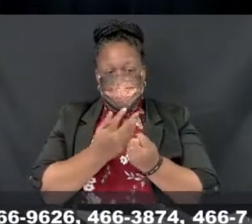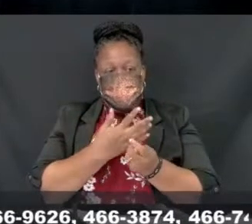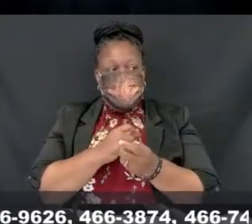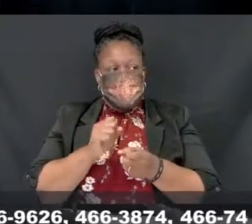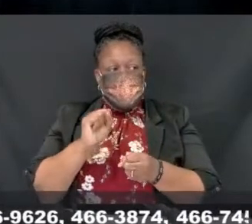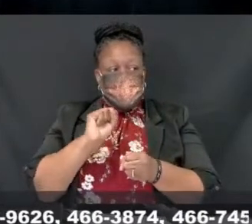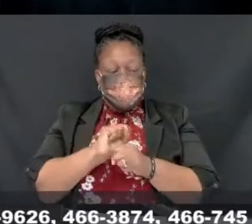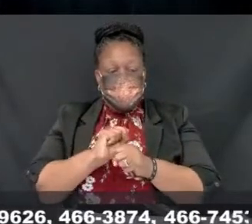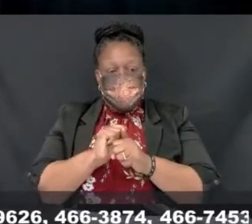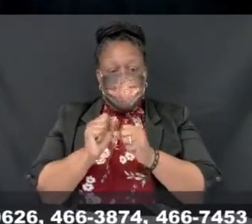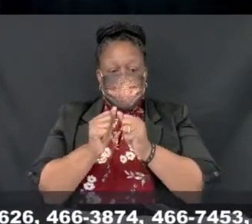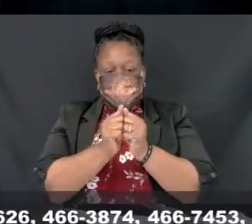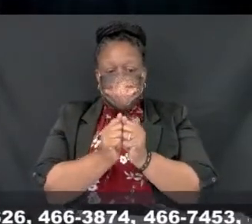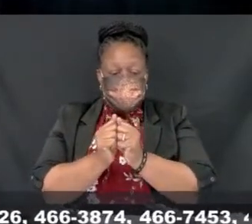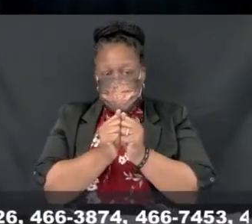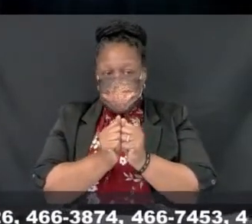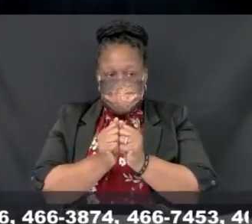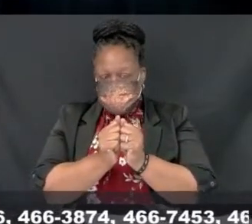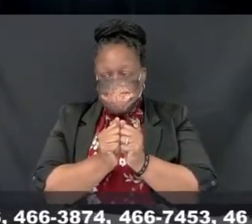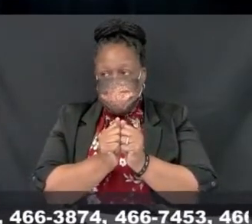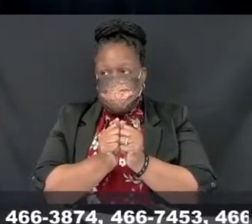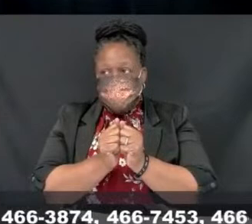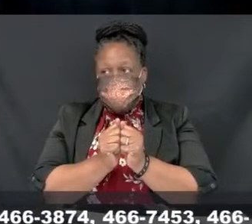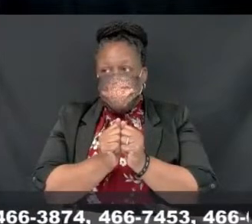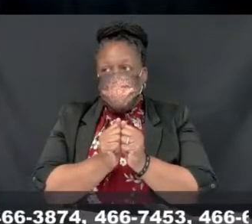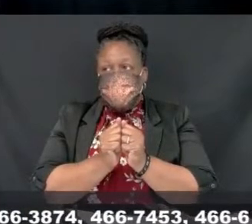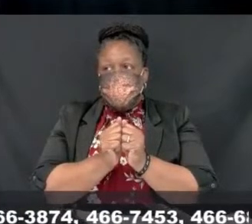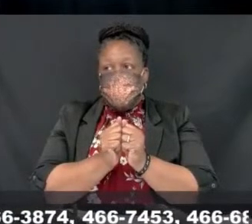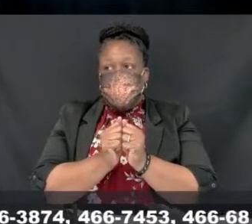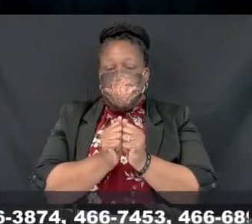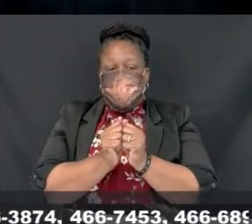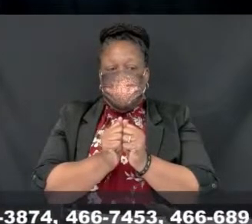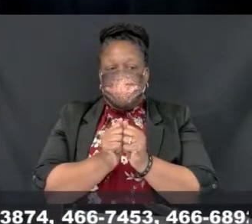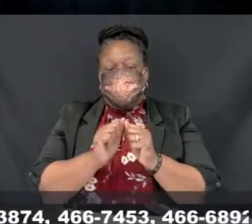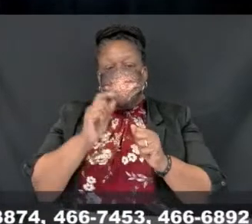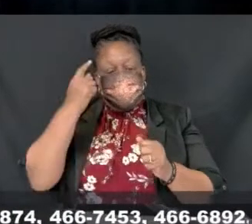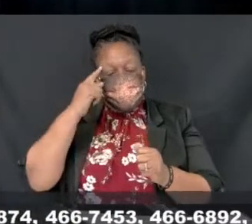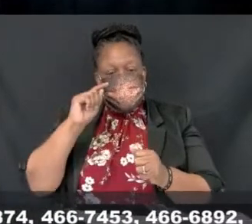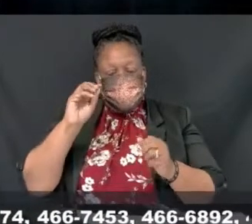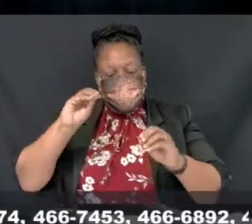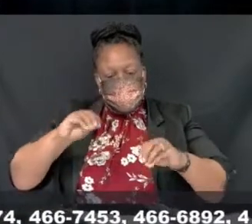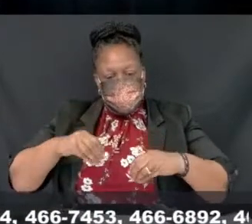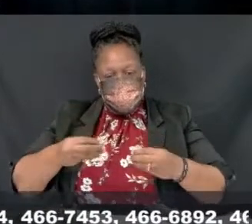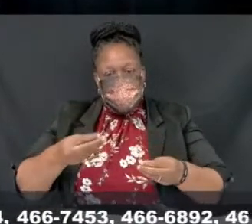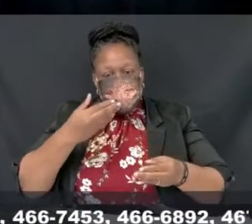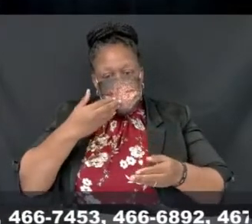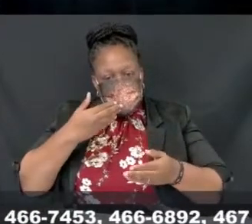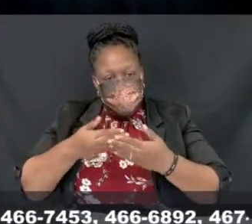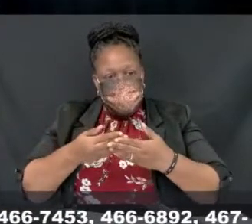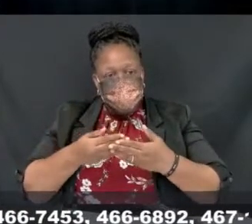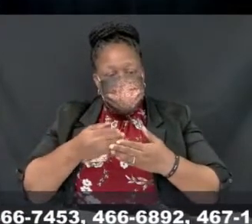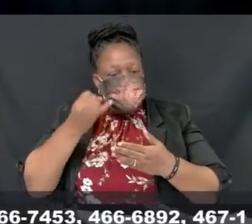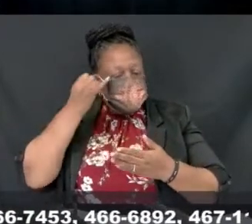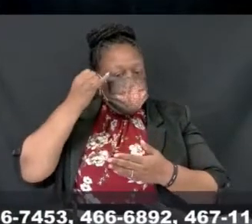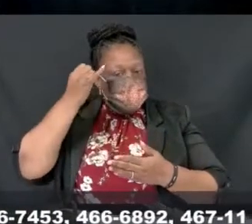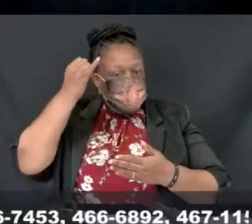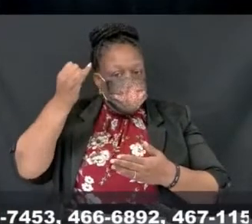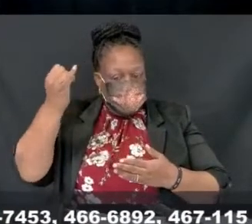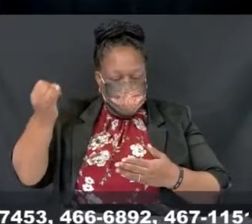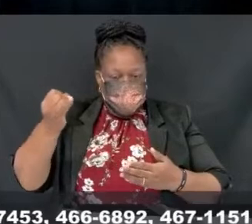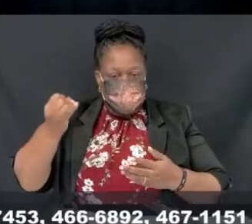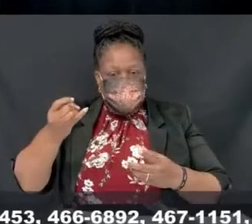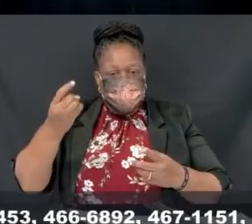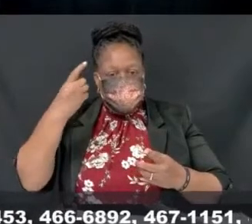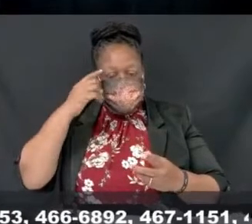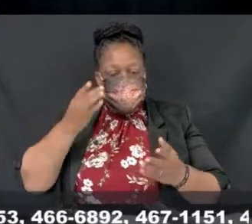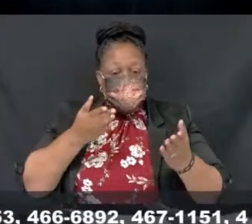expertise on hand that they were able to provide us with proper guidance for us to be able to serve you and serve you